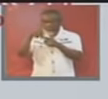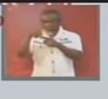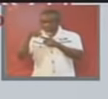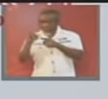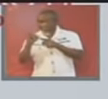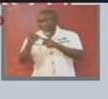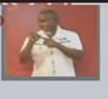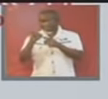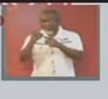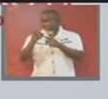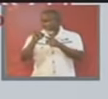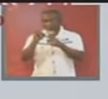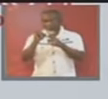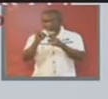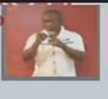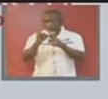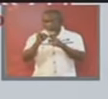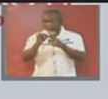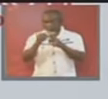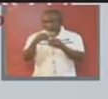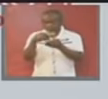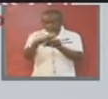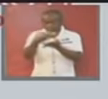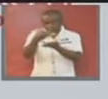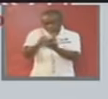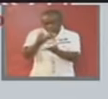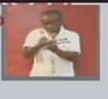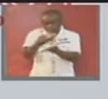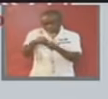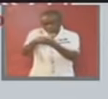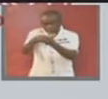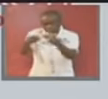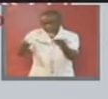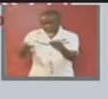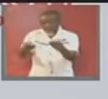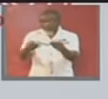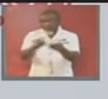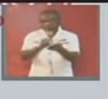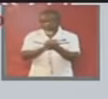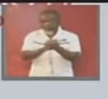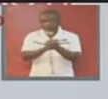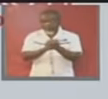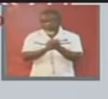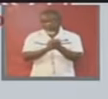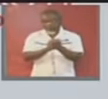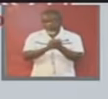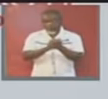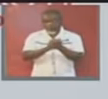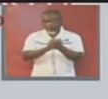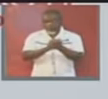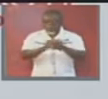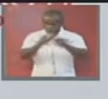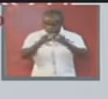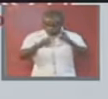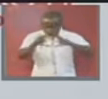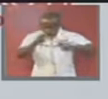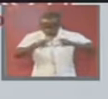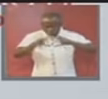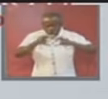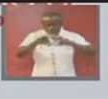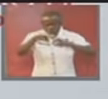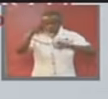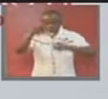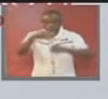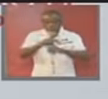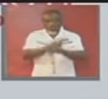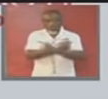the development of vaccines. Bill Gates made a statement about a digital certificate of